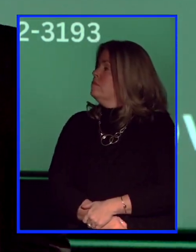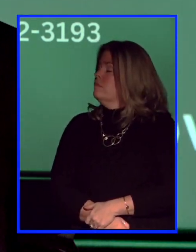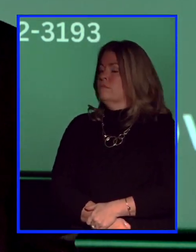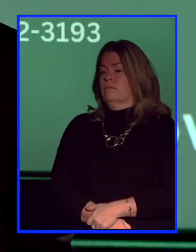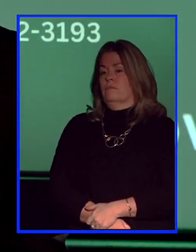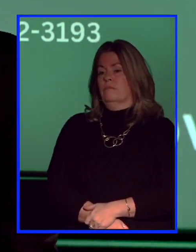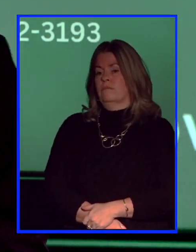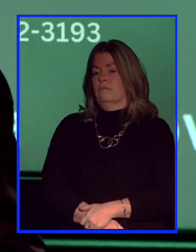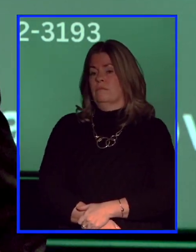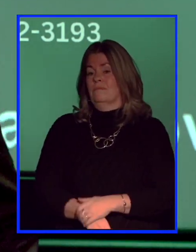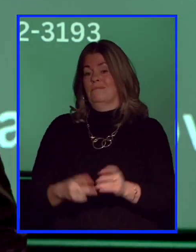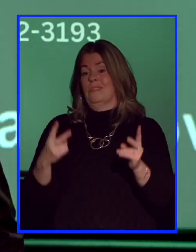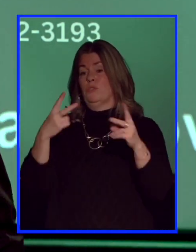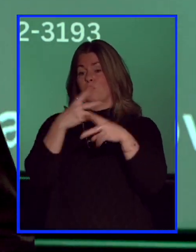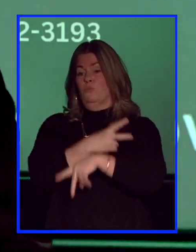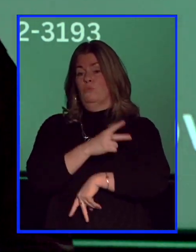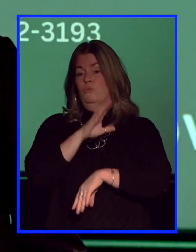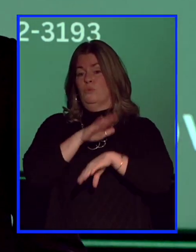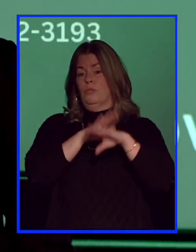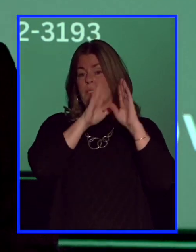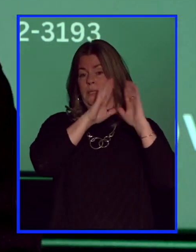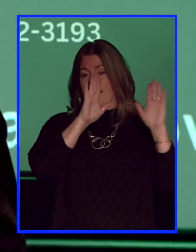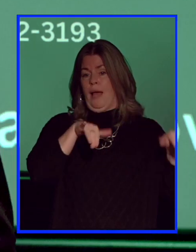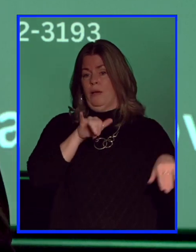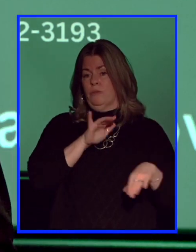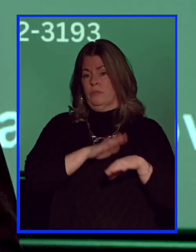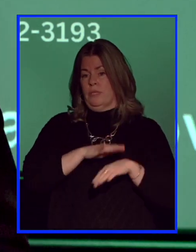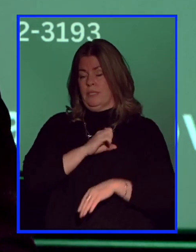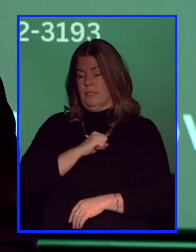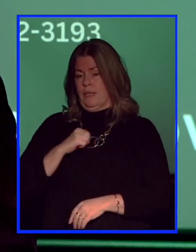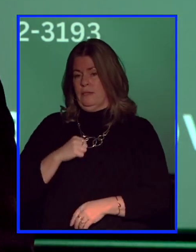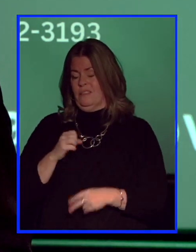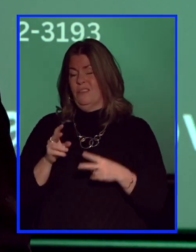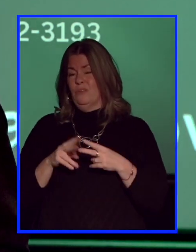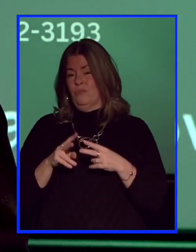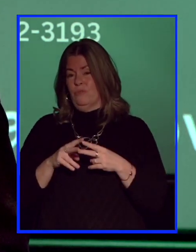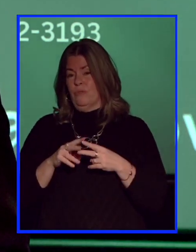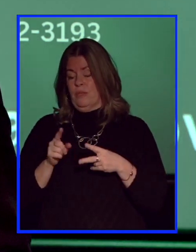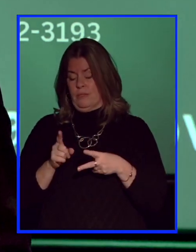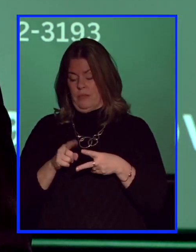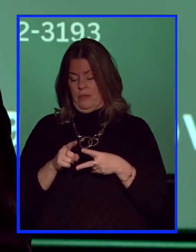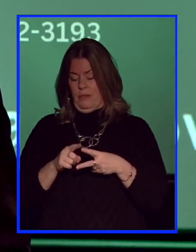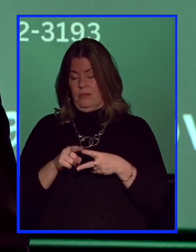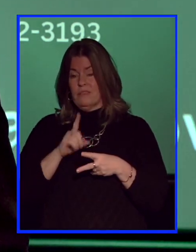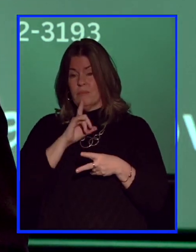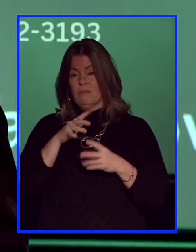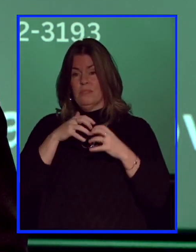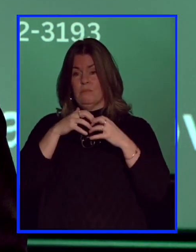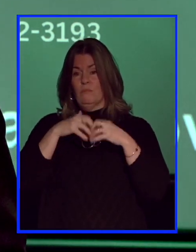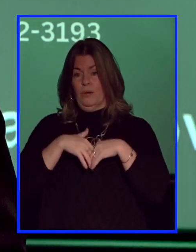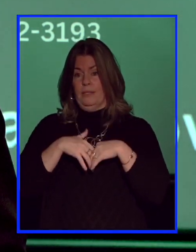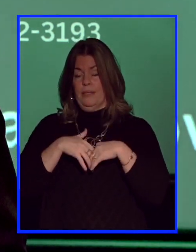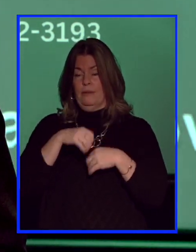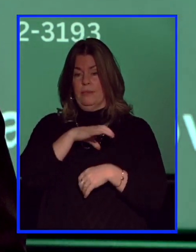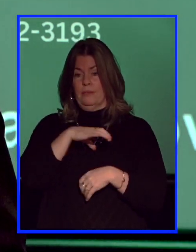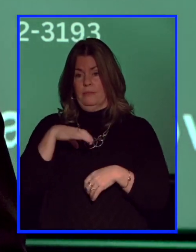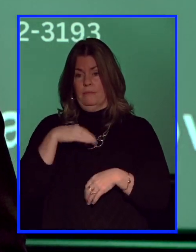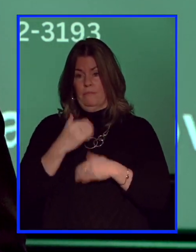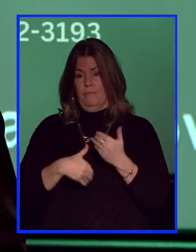worse in the House than in the Senate. And there's two things about that. There's been a real breakdown in the committee